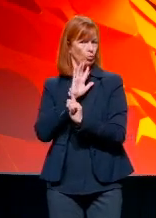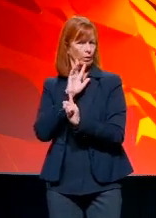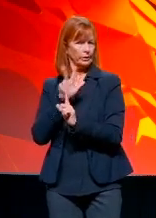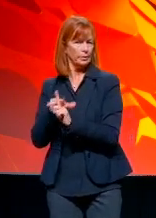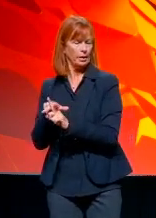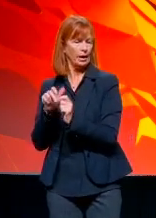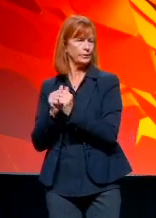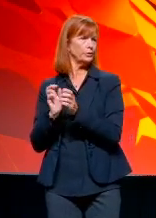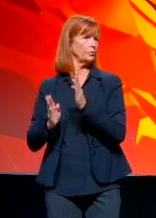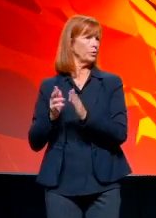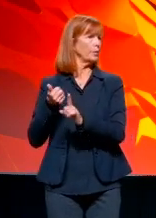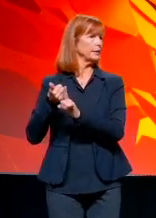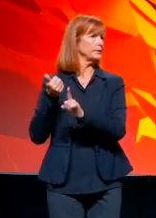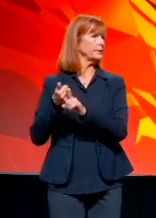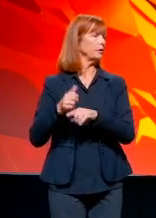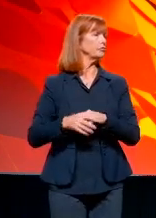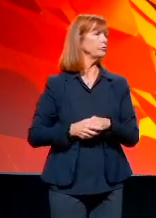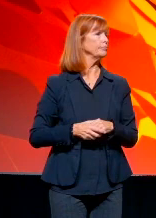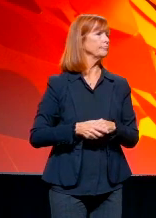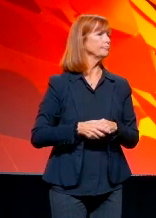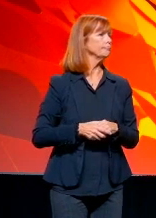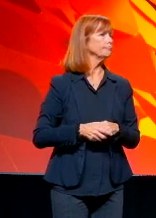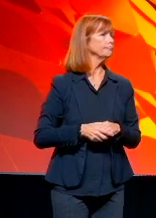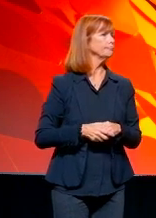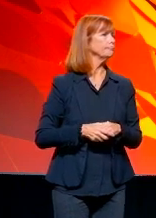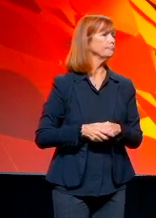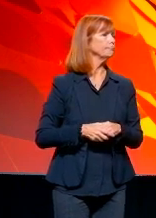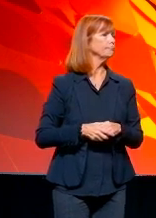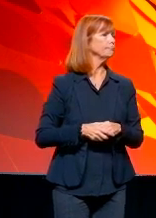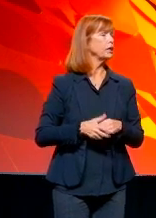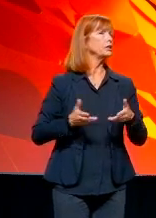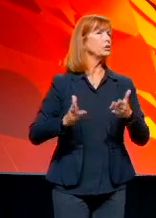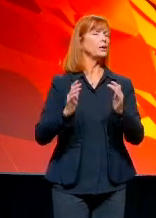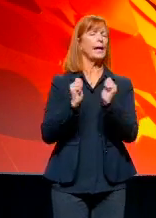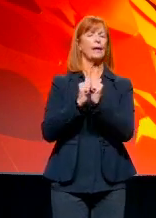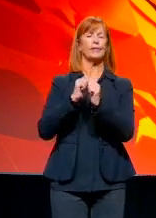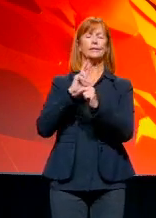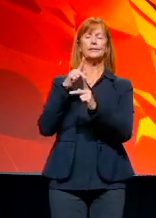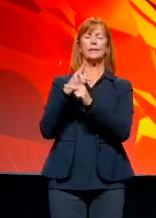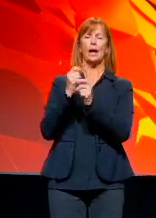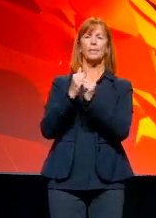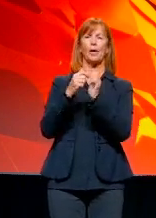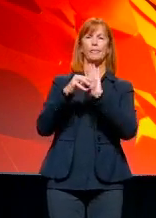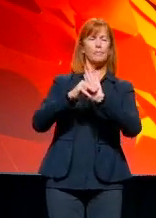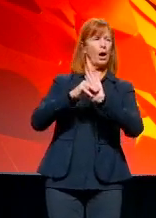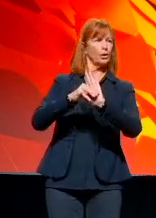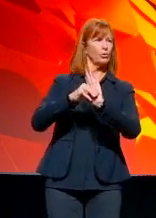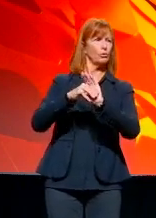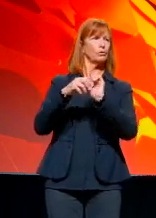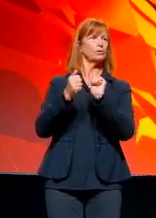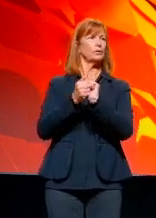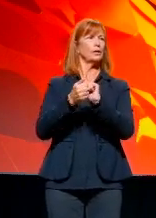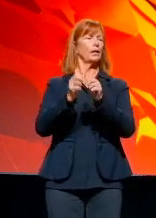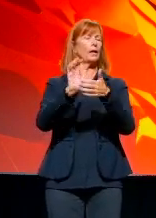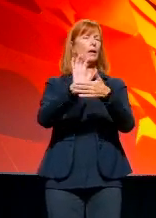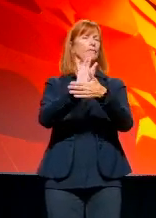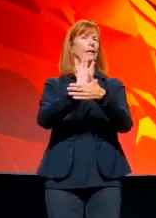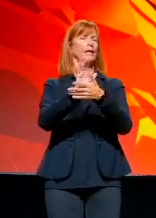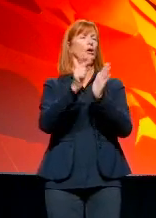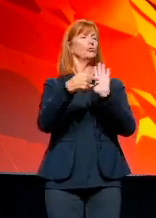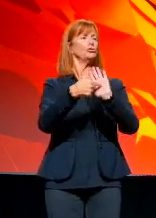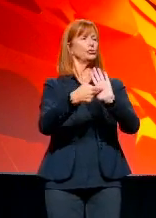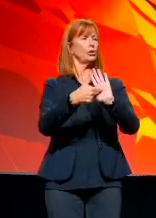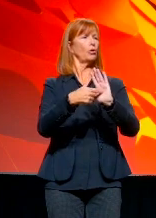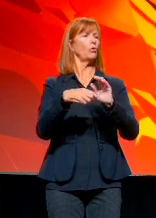that like to enable this kind of foundation model building, and NVIDIA creates like this 3